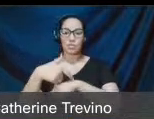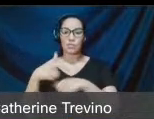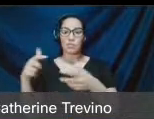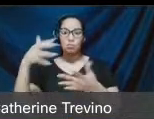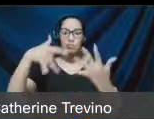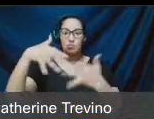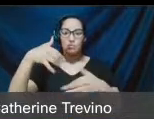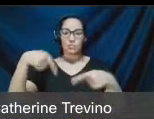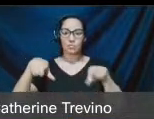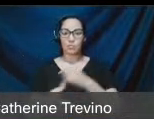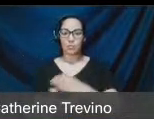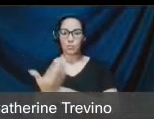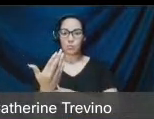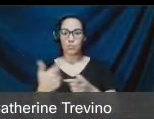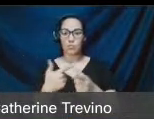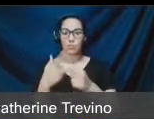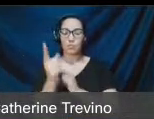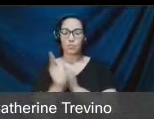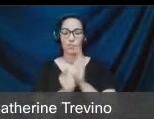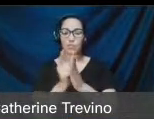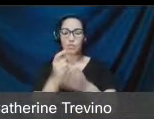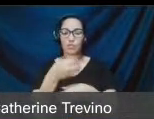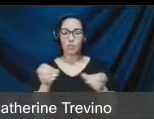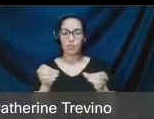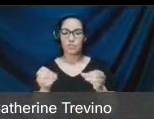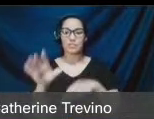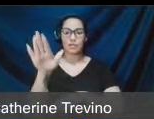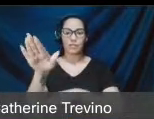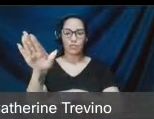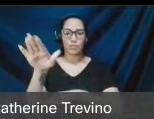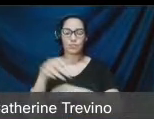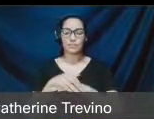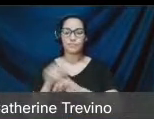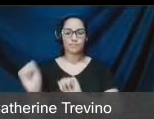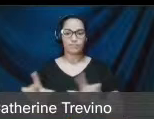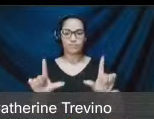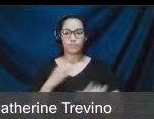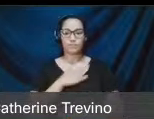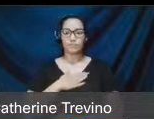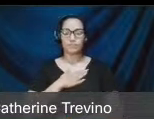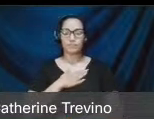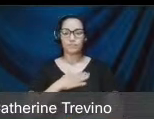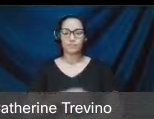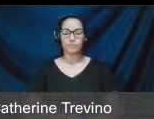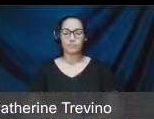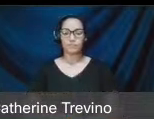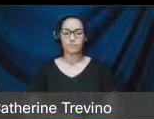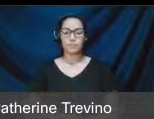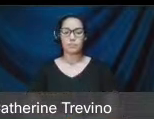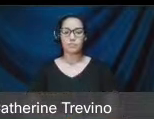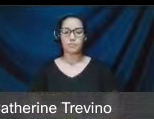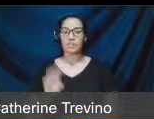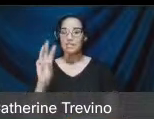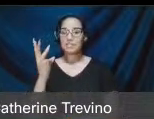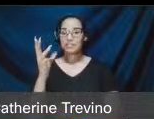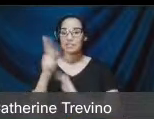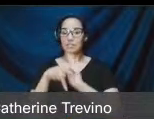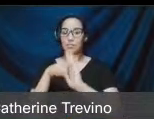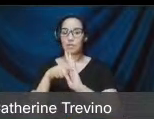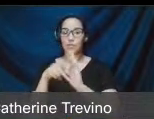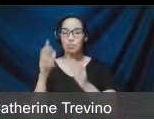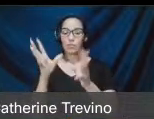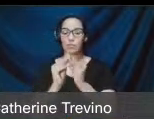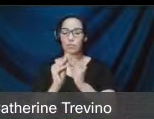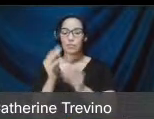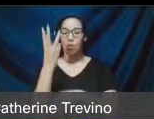morning and office hours in the afternoon. Next slide, please. All 6 periods will meet on Wednesday with time